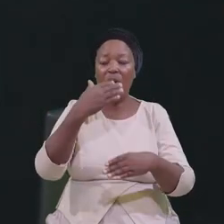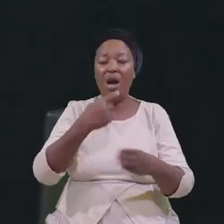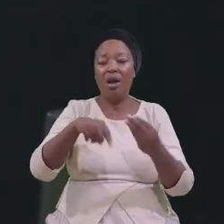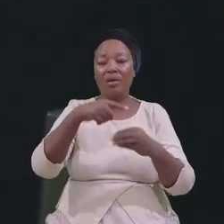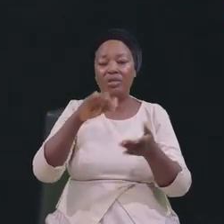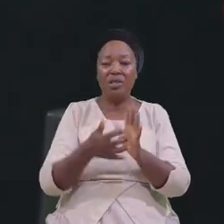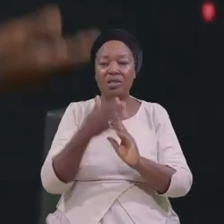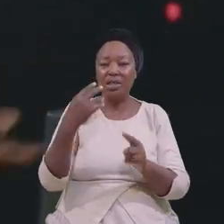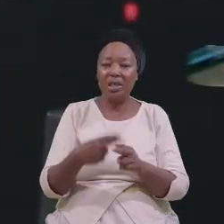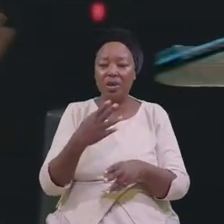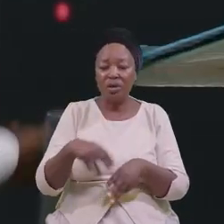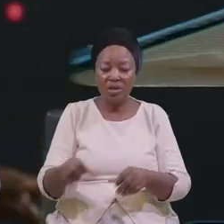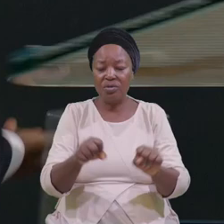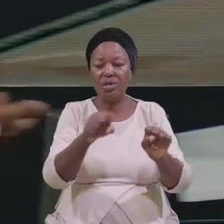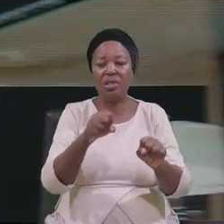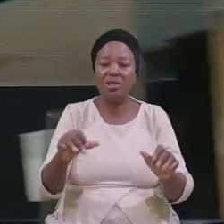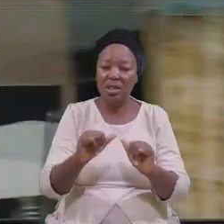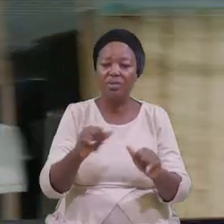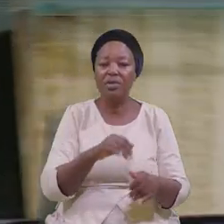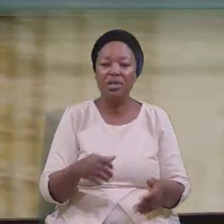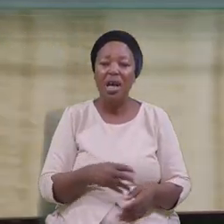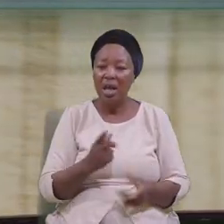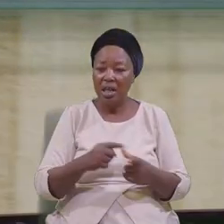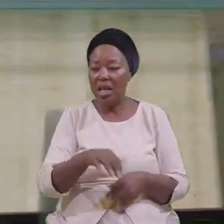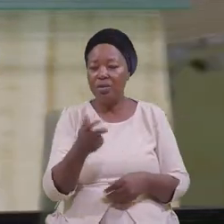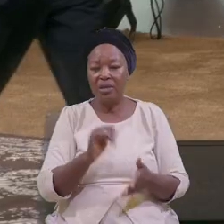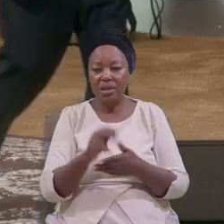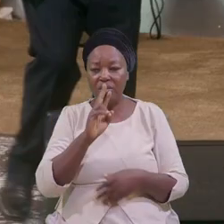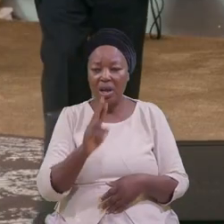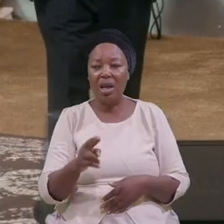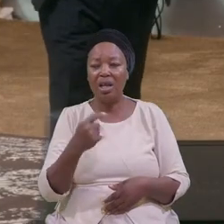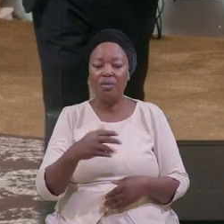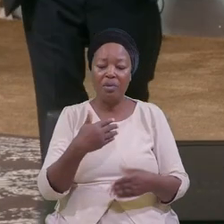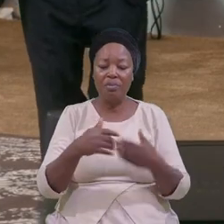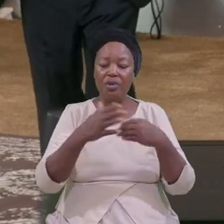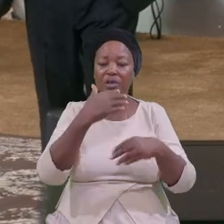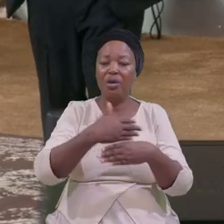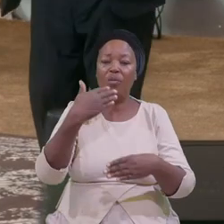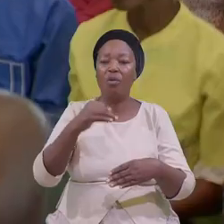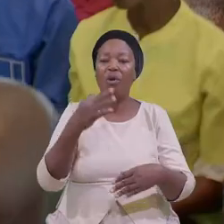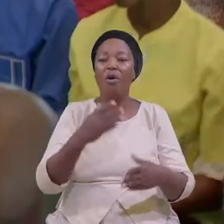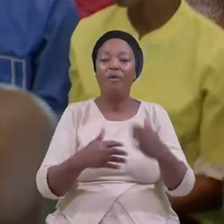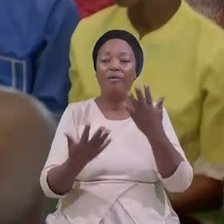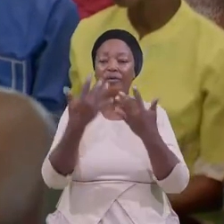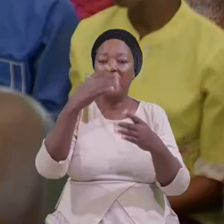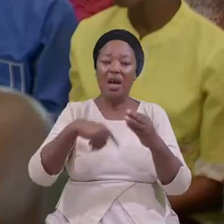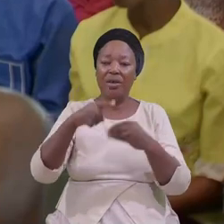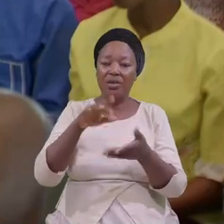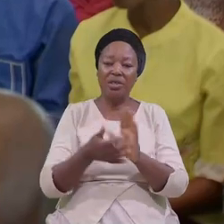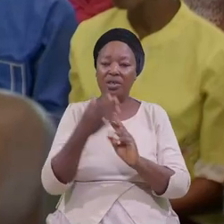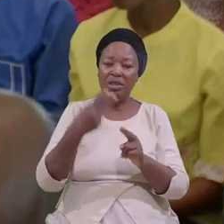around you. And anywhere you go, anywhere you are, it'll be a fire, a wall of fire around you. In